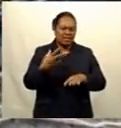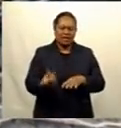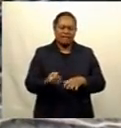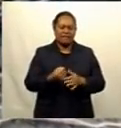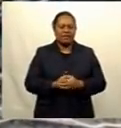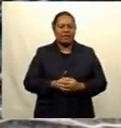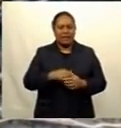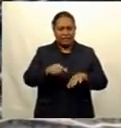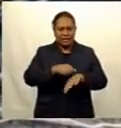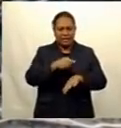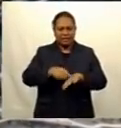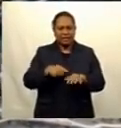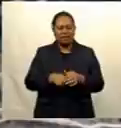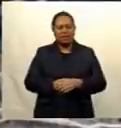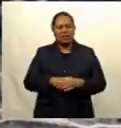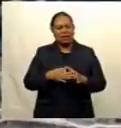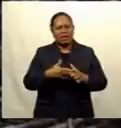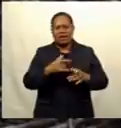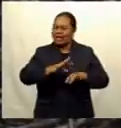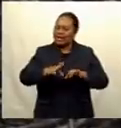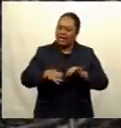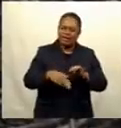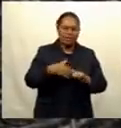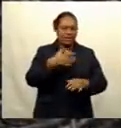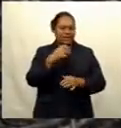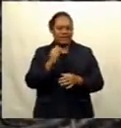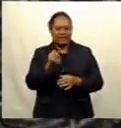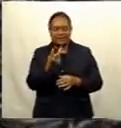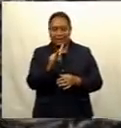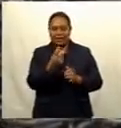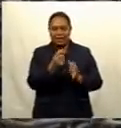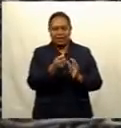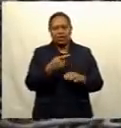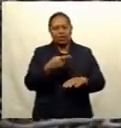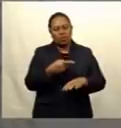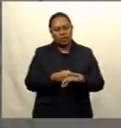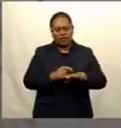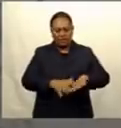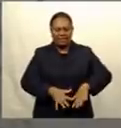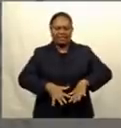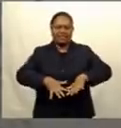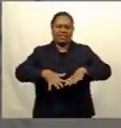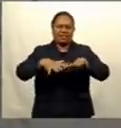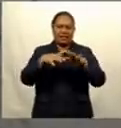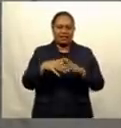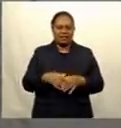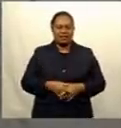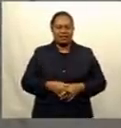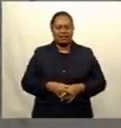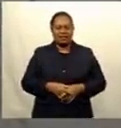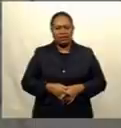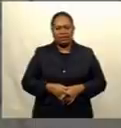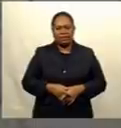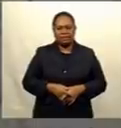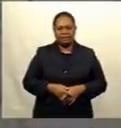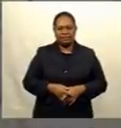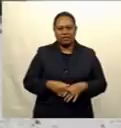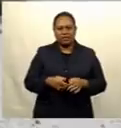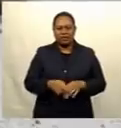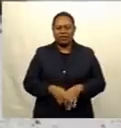Easter. But now it's almost every second week spring tide. Every time 6 o'clock high tide,